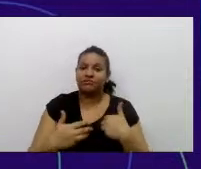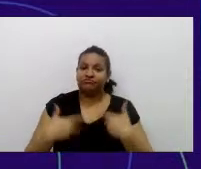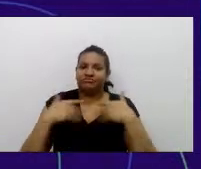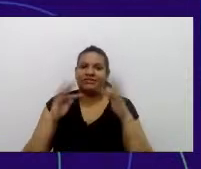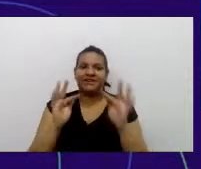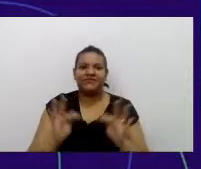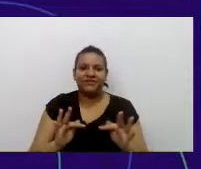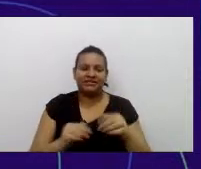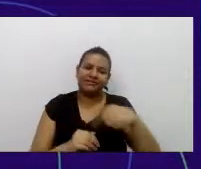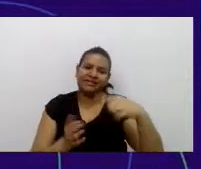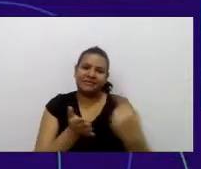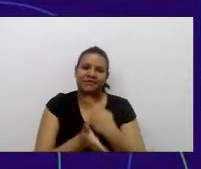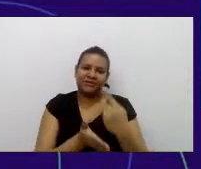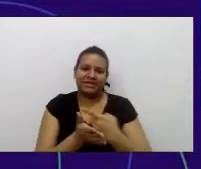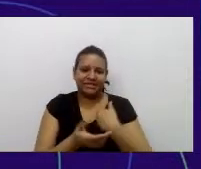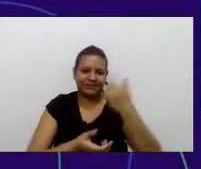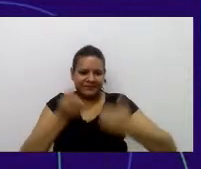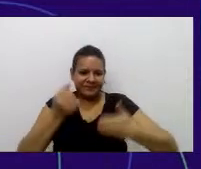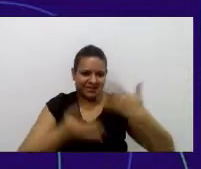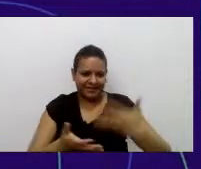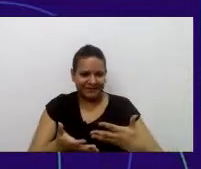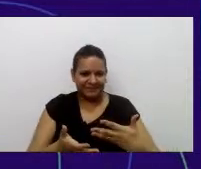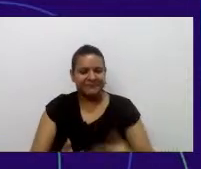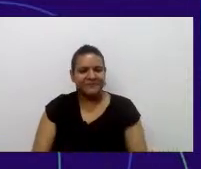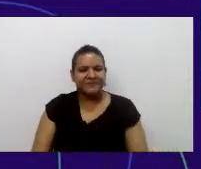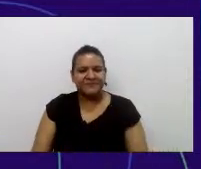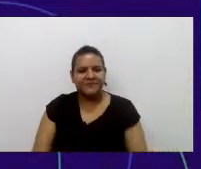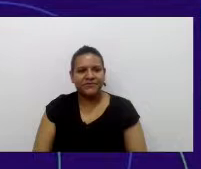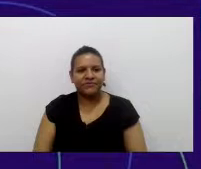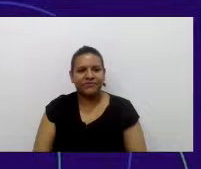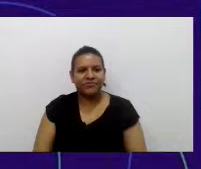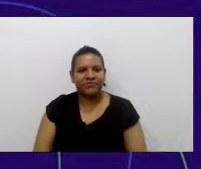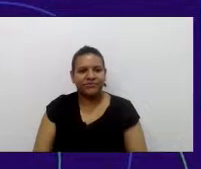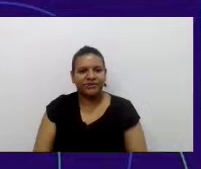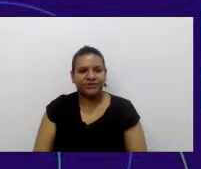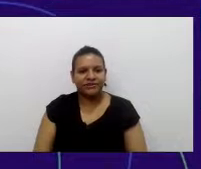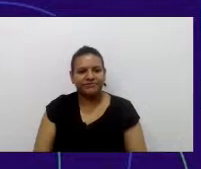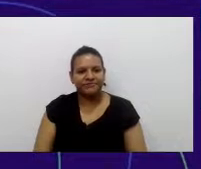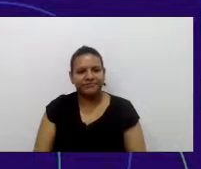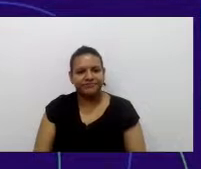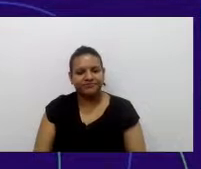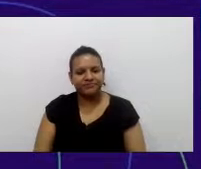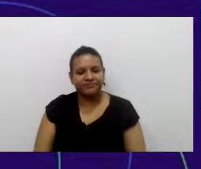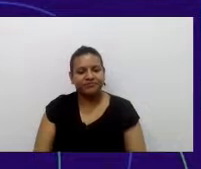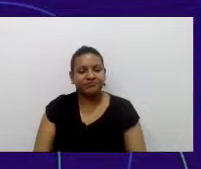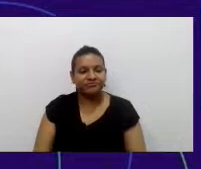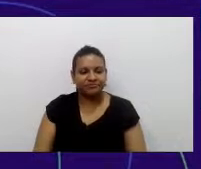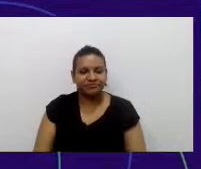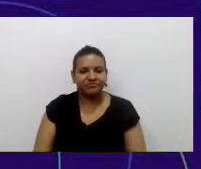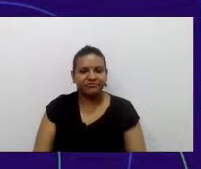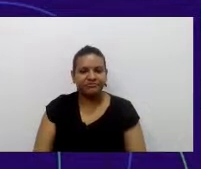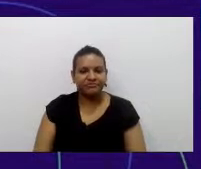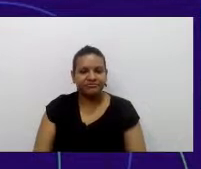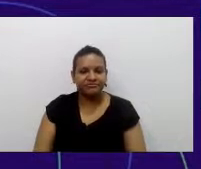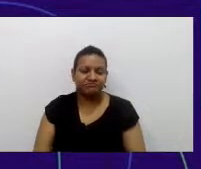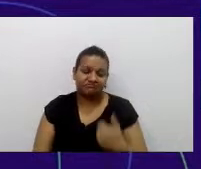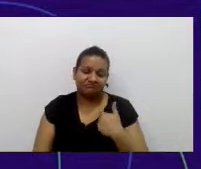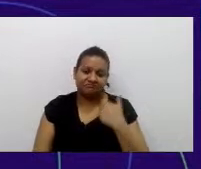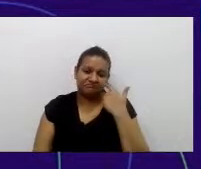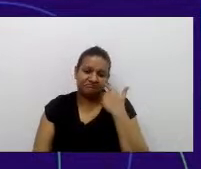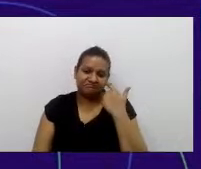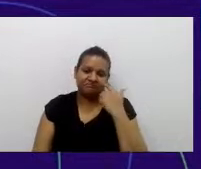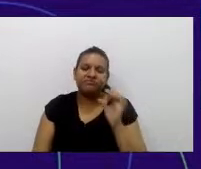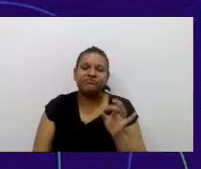ideas. Exactly. For me, I think is just coming to terms that generative AI is here to stay. It's going to get